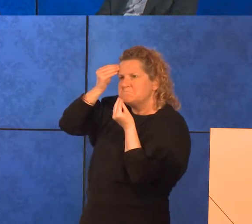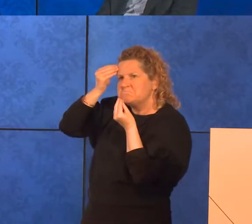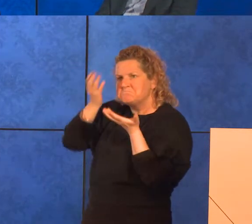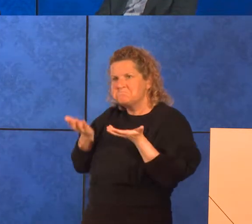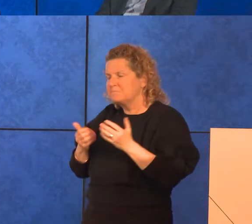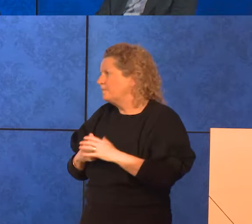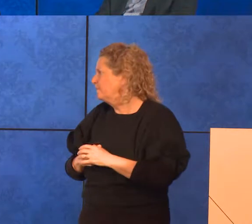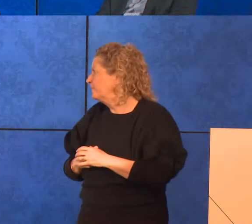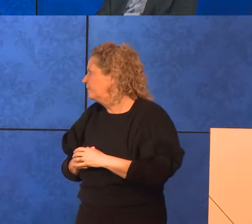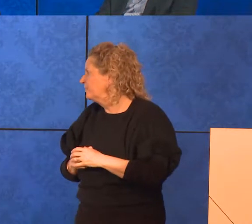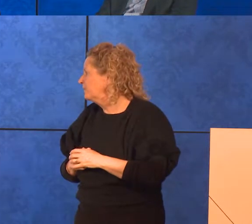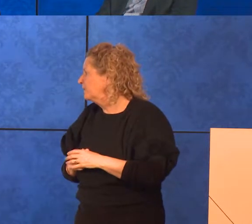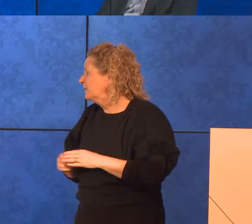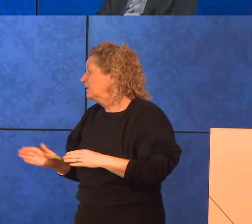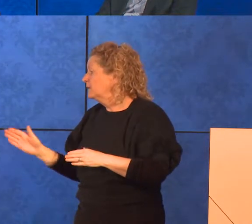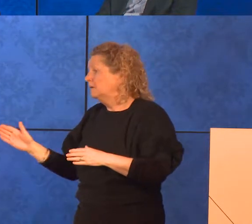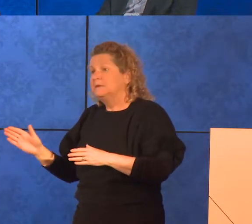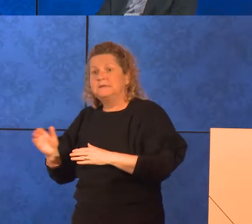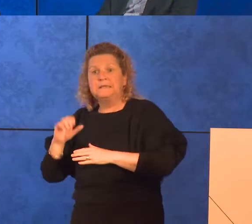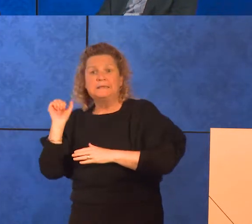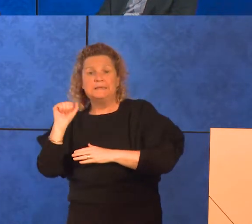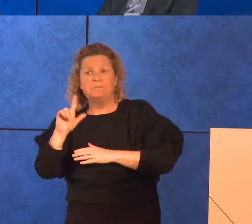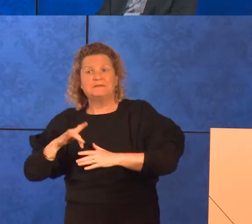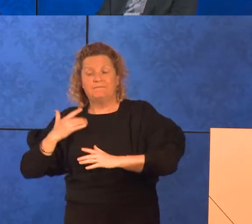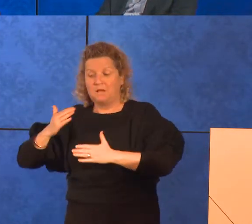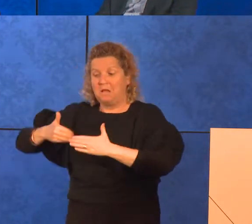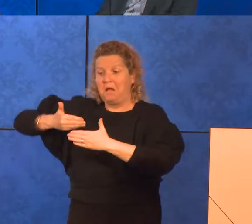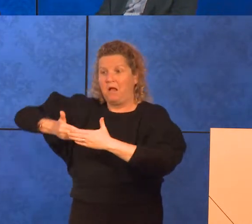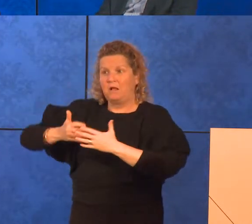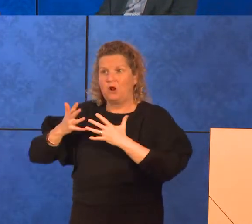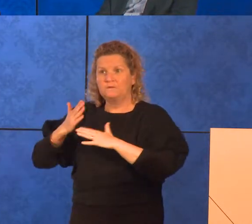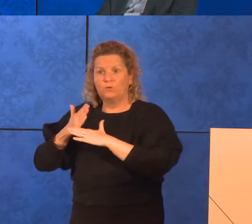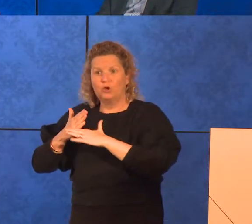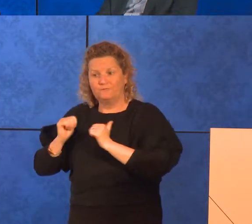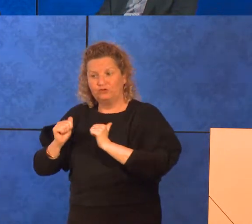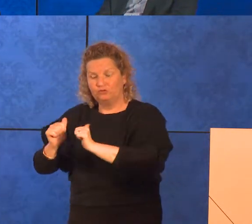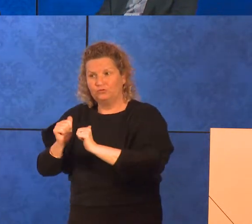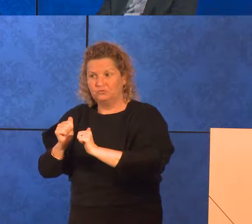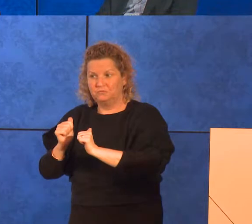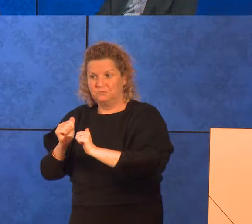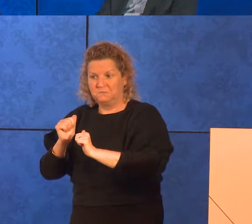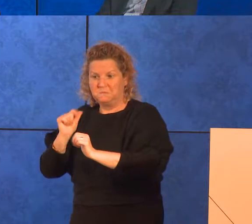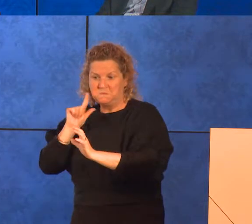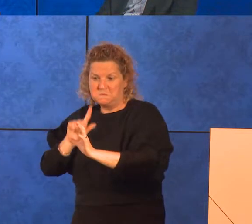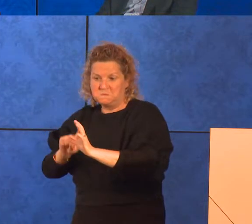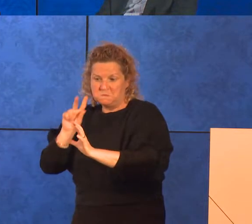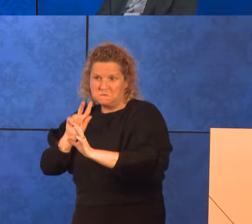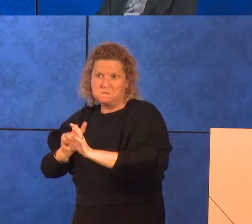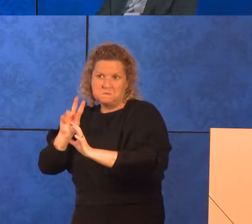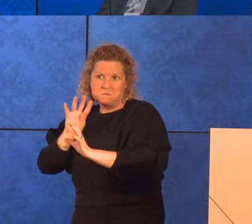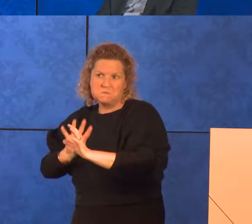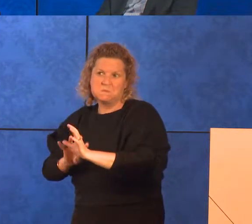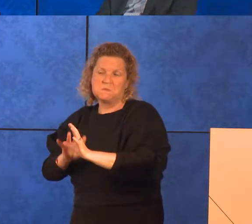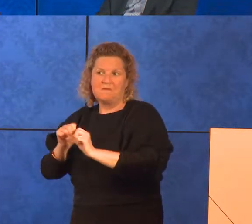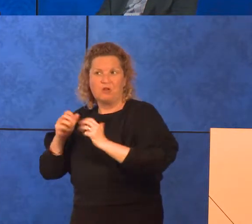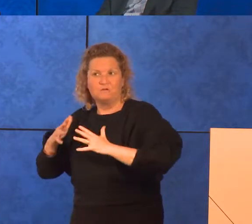feel like there has been a lot of that work going on. So over 4 years, I feel like there has been a lot of training, there